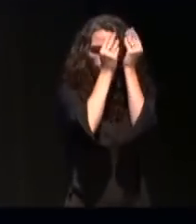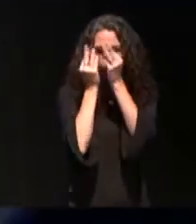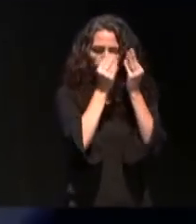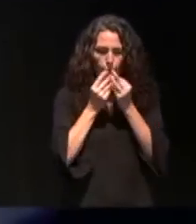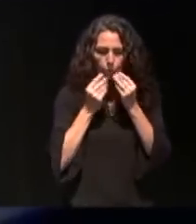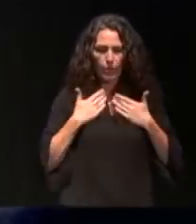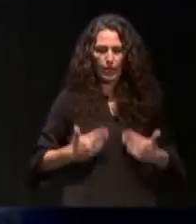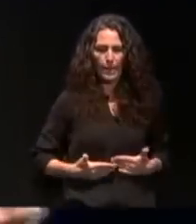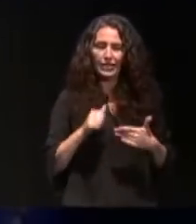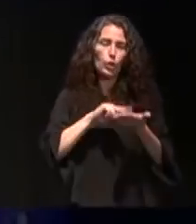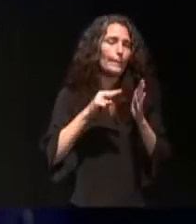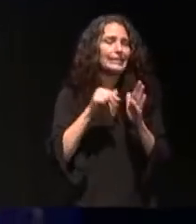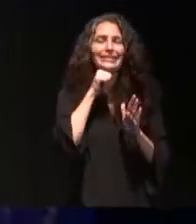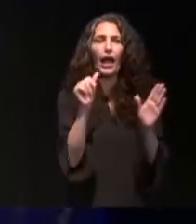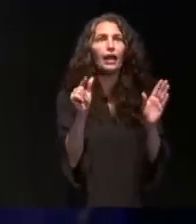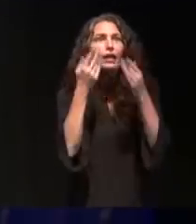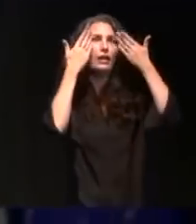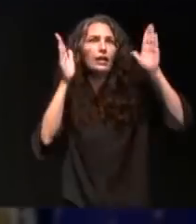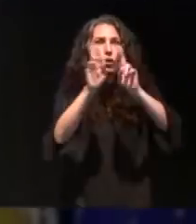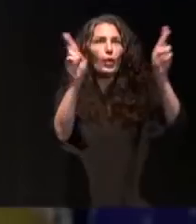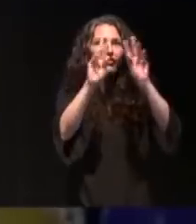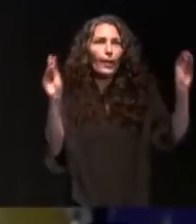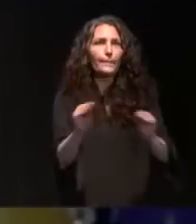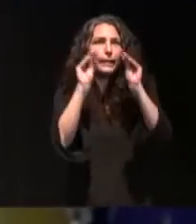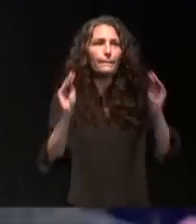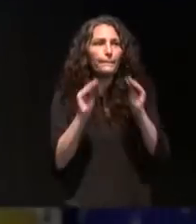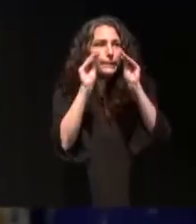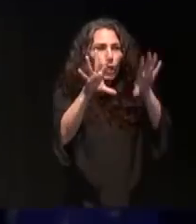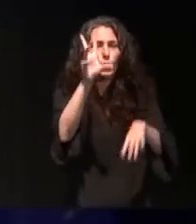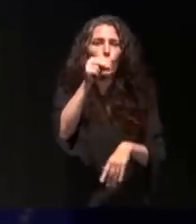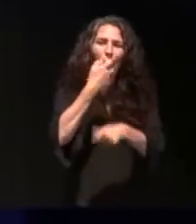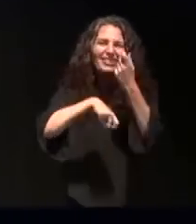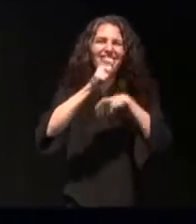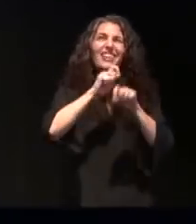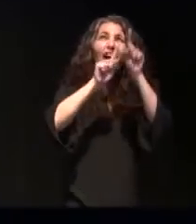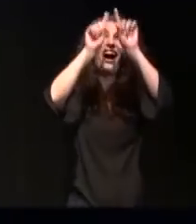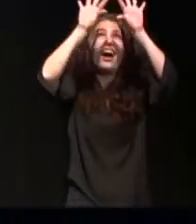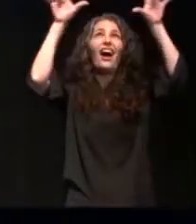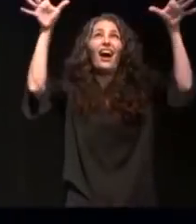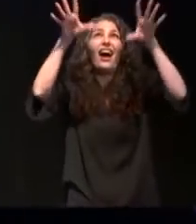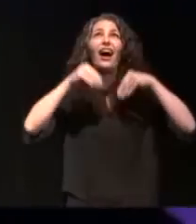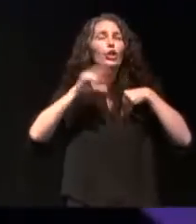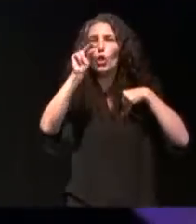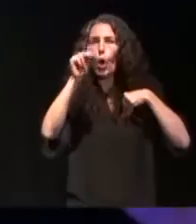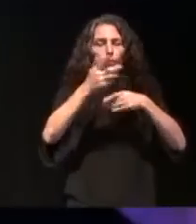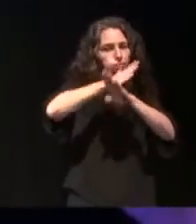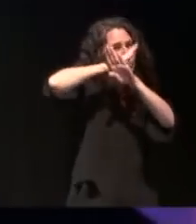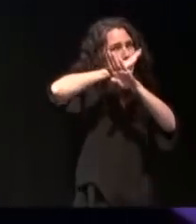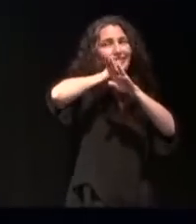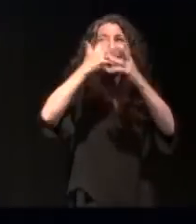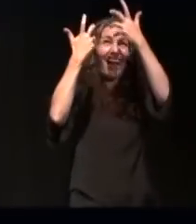longer being prepared for the miracle, no longer being prepared for the cosmic energy flowing through us, no vibrational